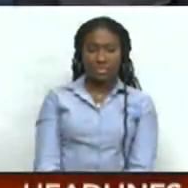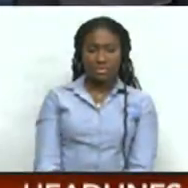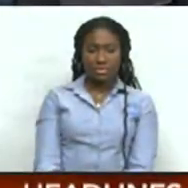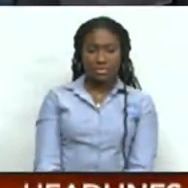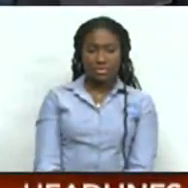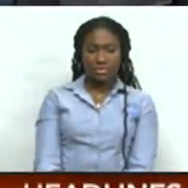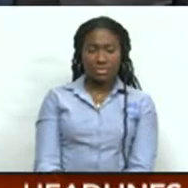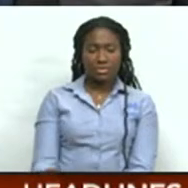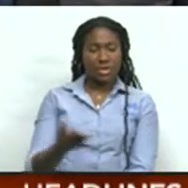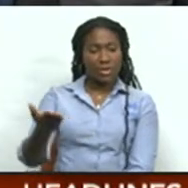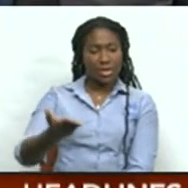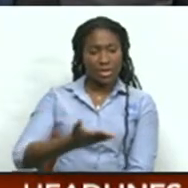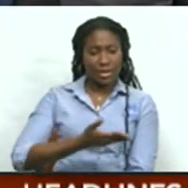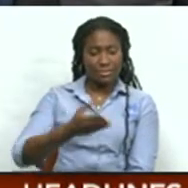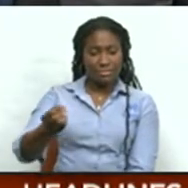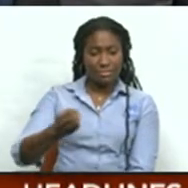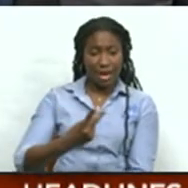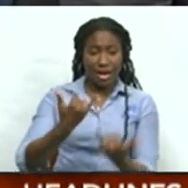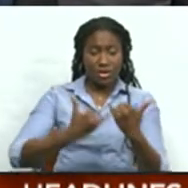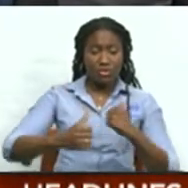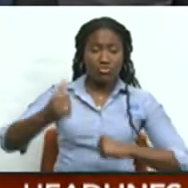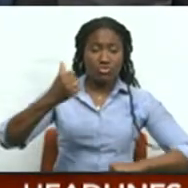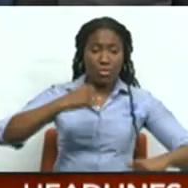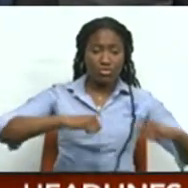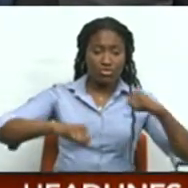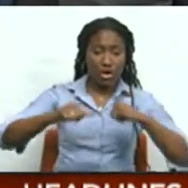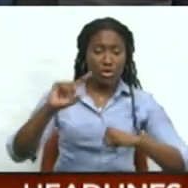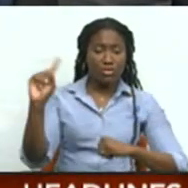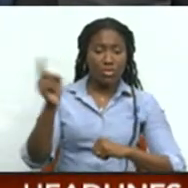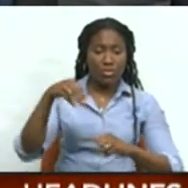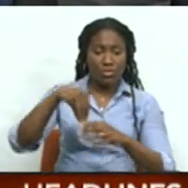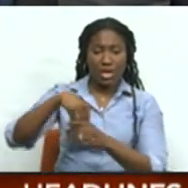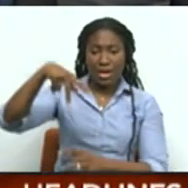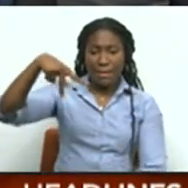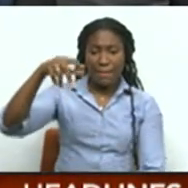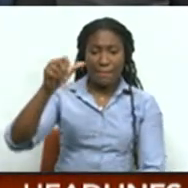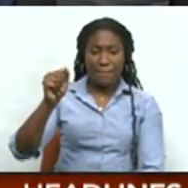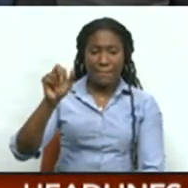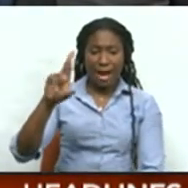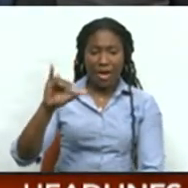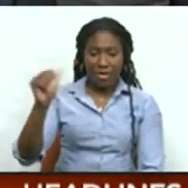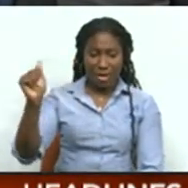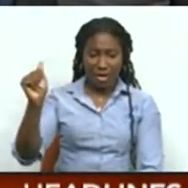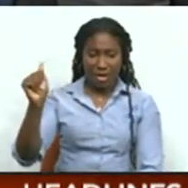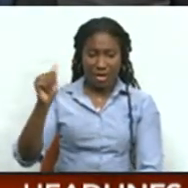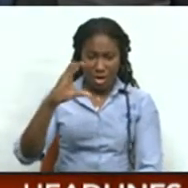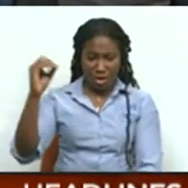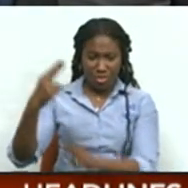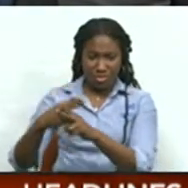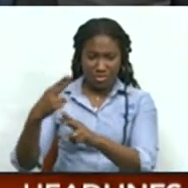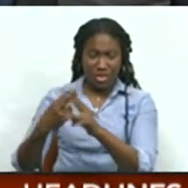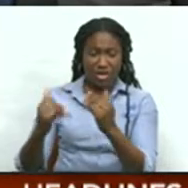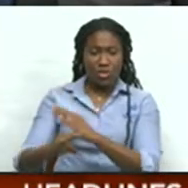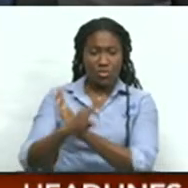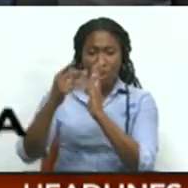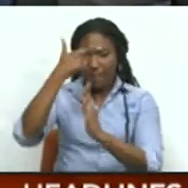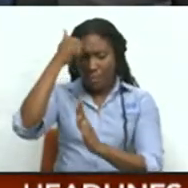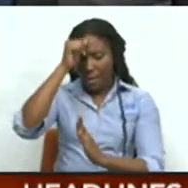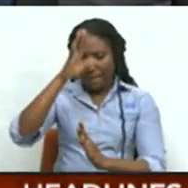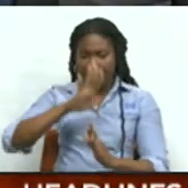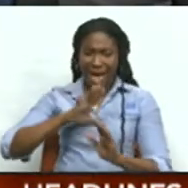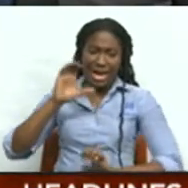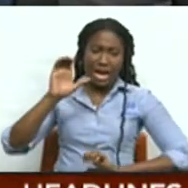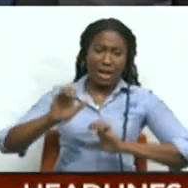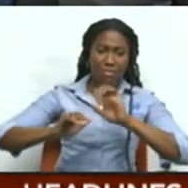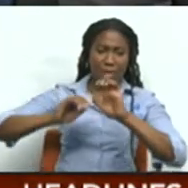Welcome back. Drama unfolded at the compound of Paria Fuel Trading Company this morning after a man climbed to the top of one of their fuel jet